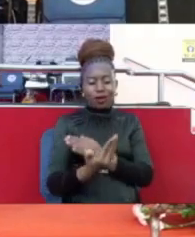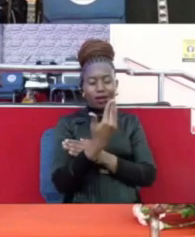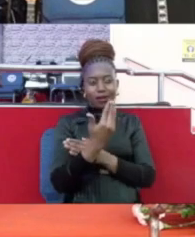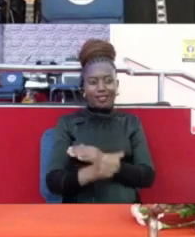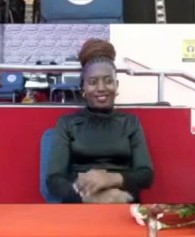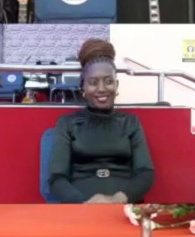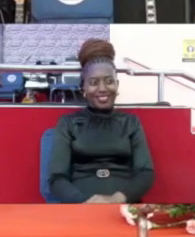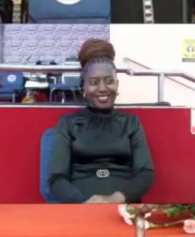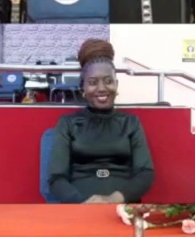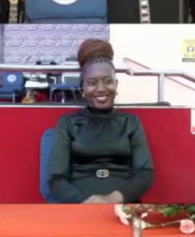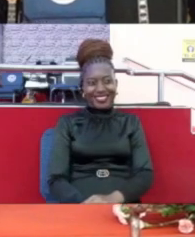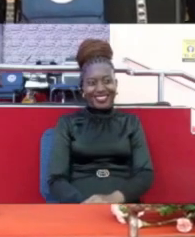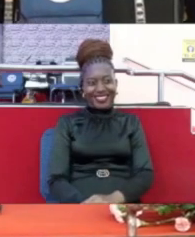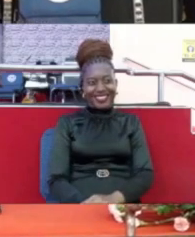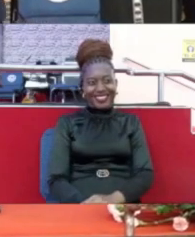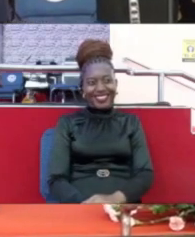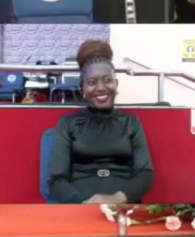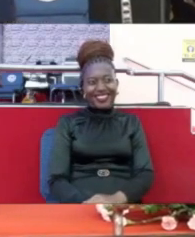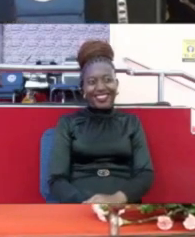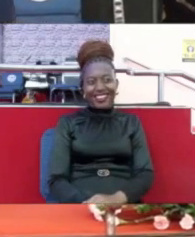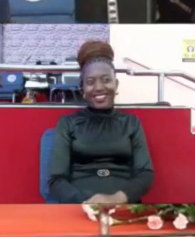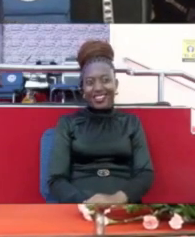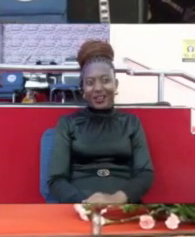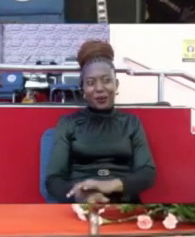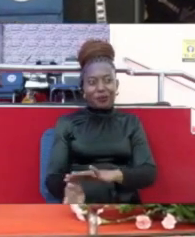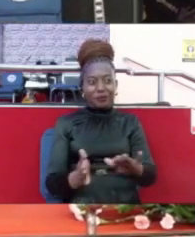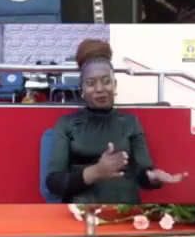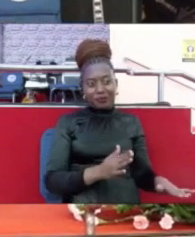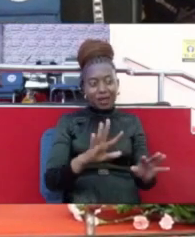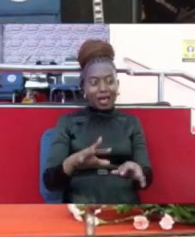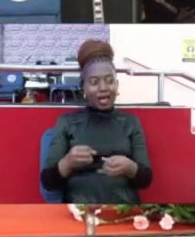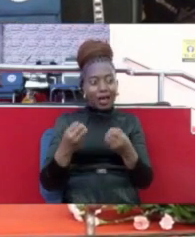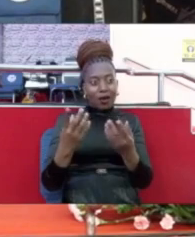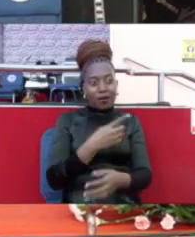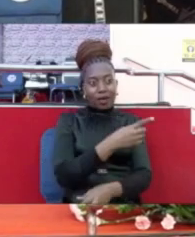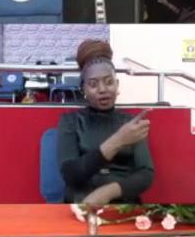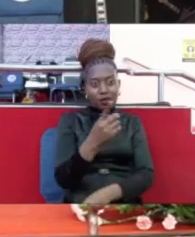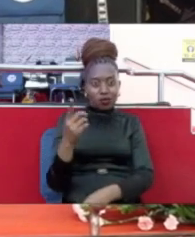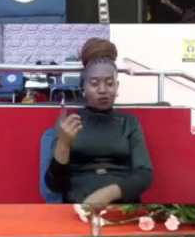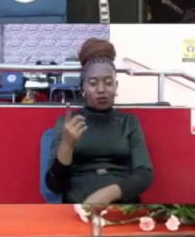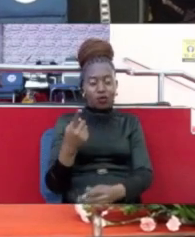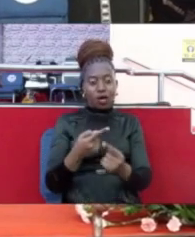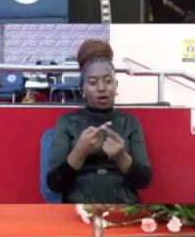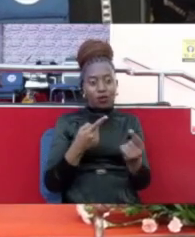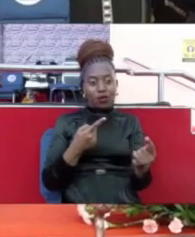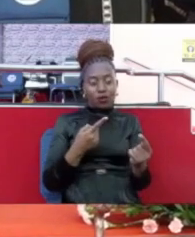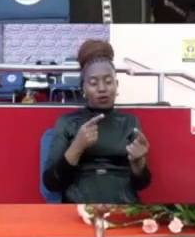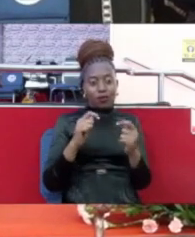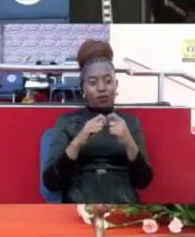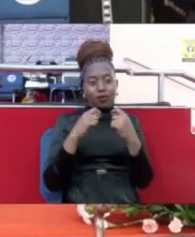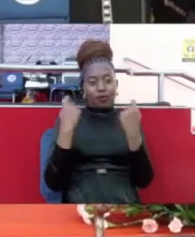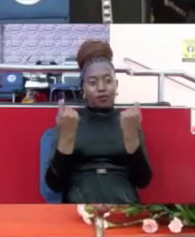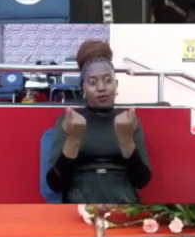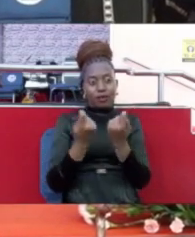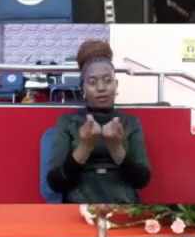Do you, how many of you come from a tribe that are farmers? Ni wangapi ambao umetoka kwenye kabila la